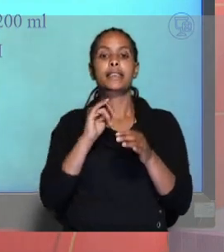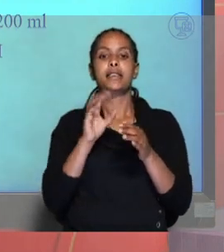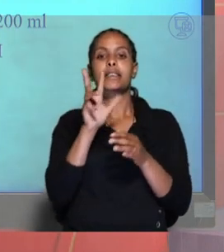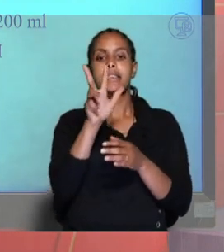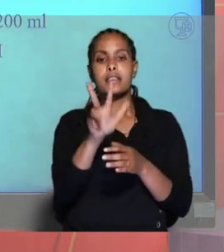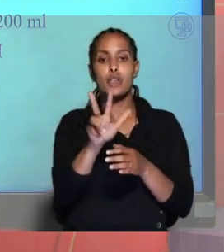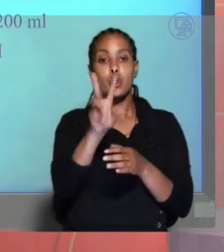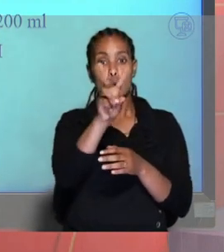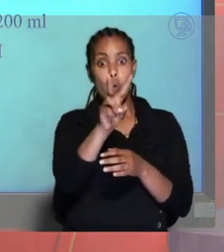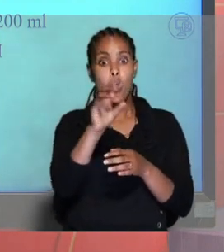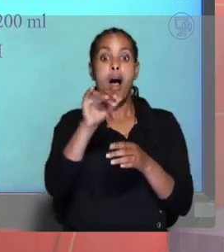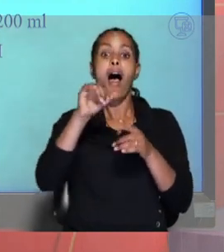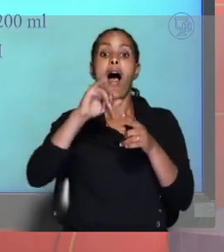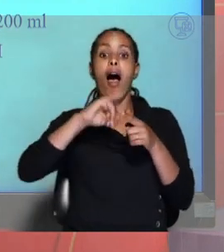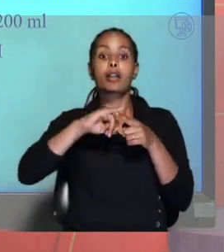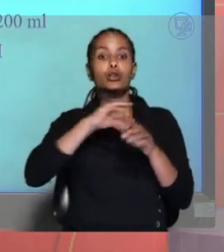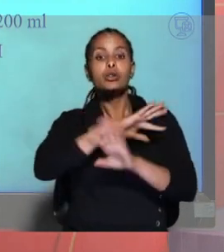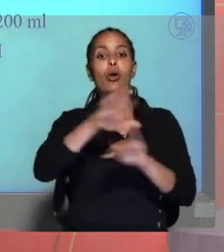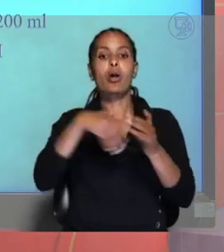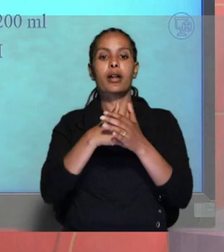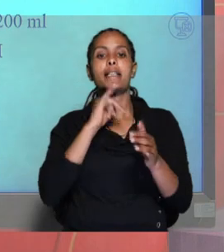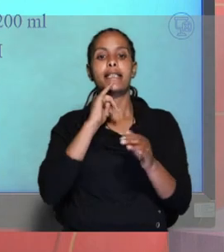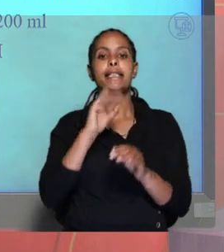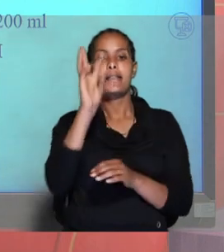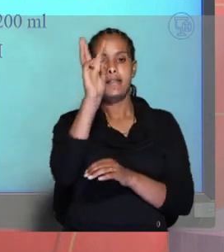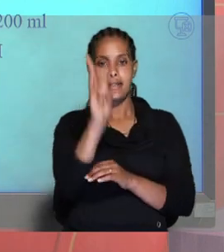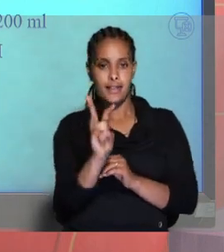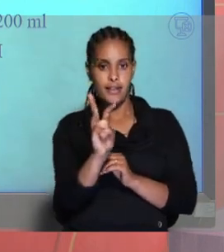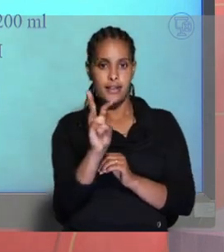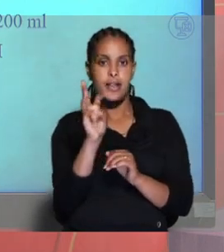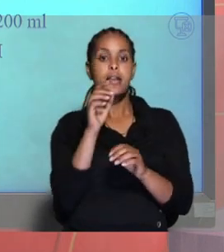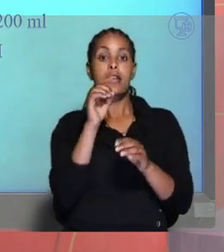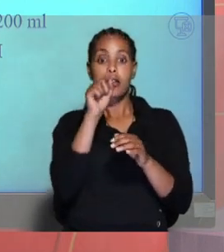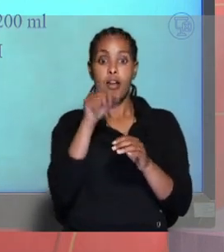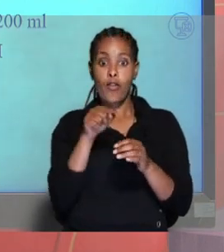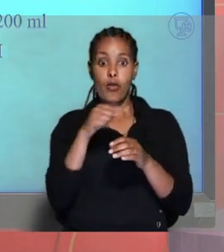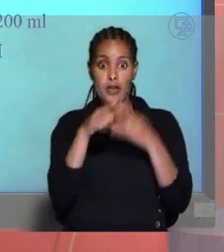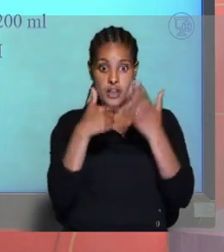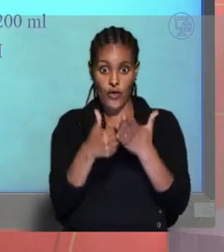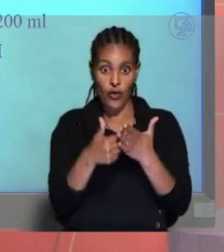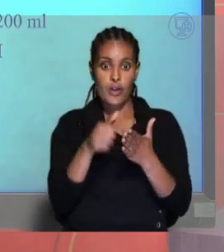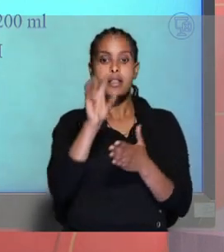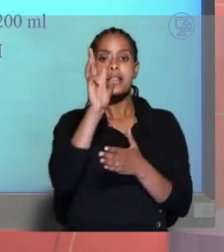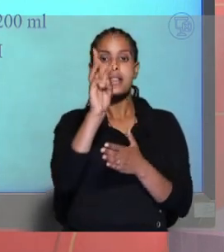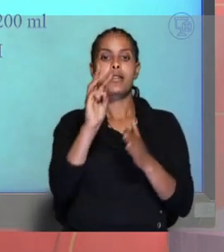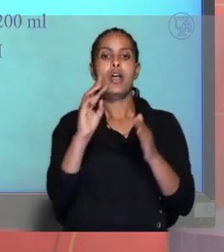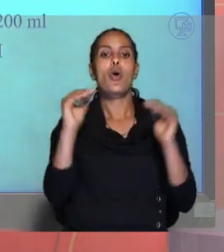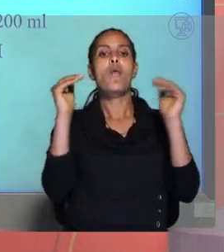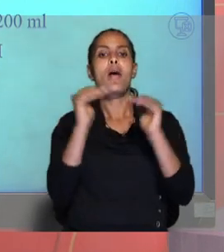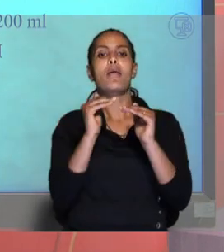For 2 iron, the total is 6. Therefore, 6 equivalent per